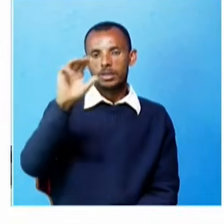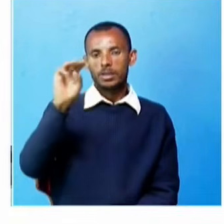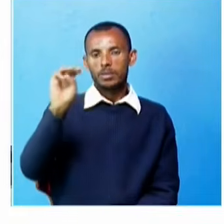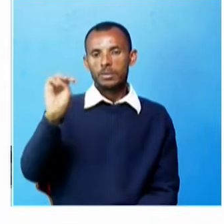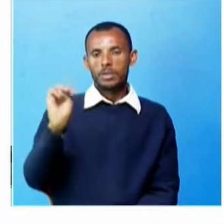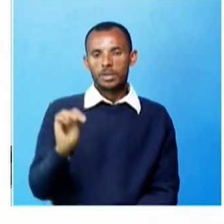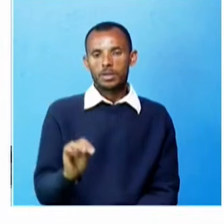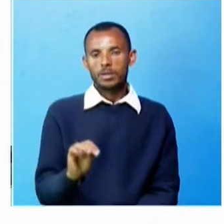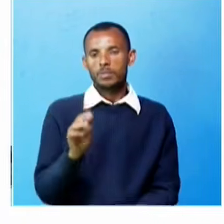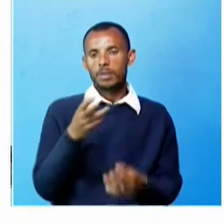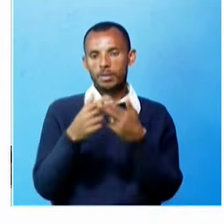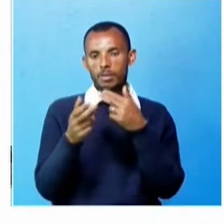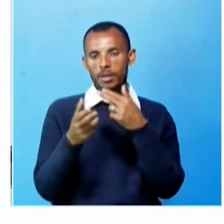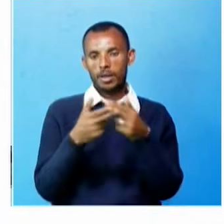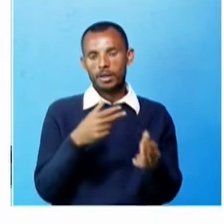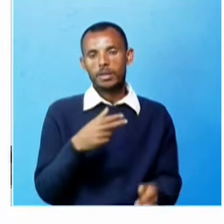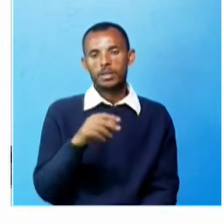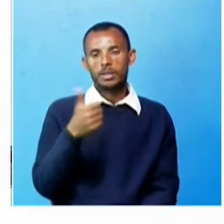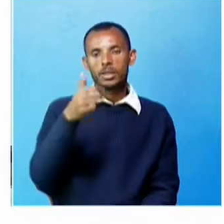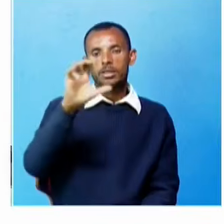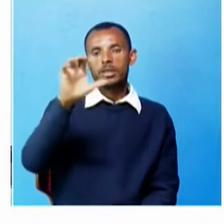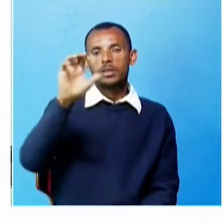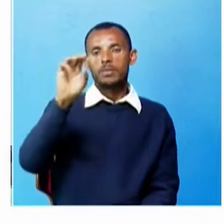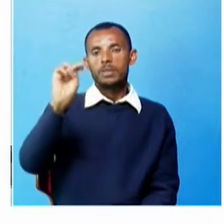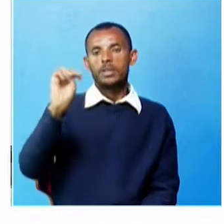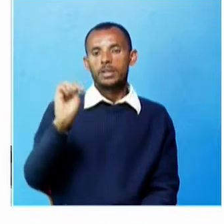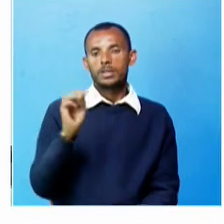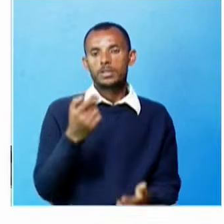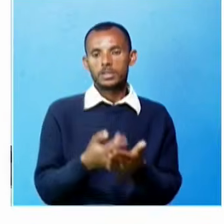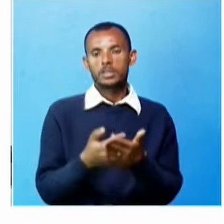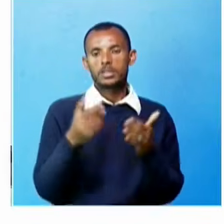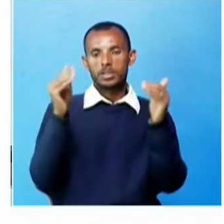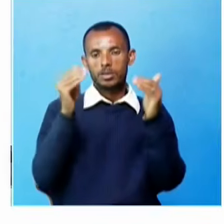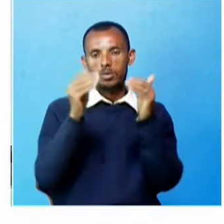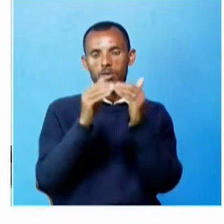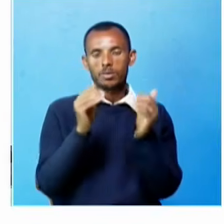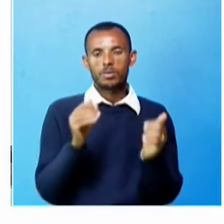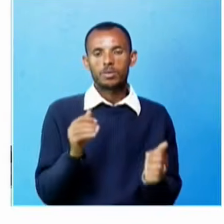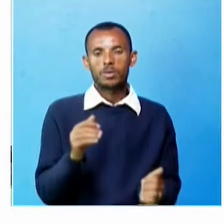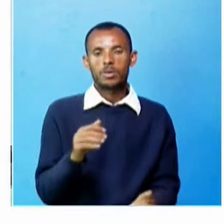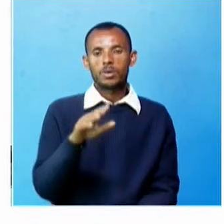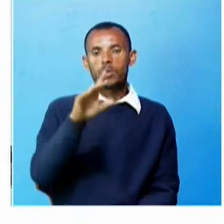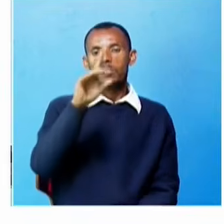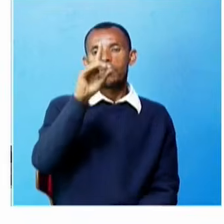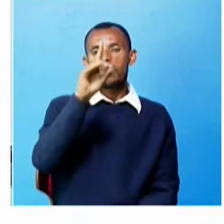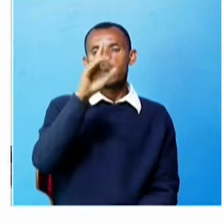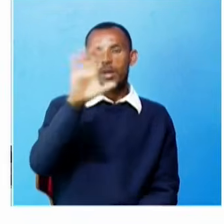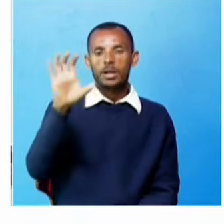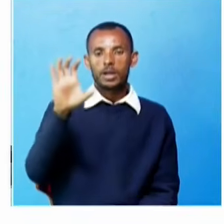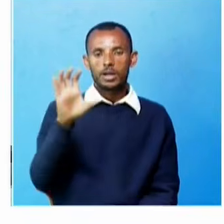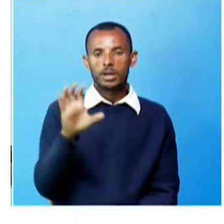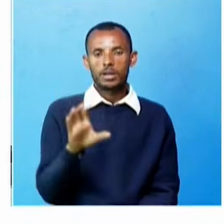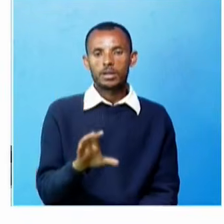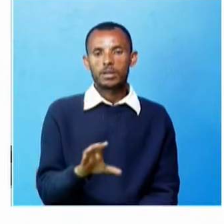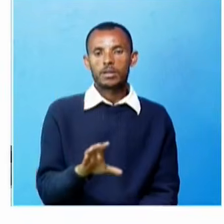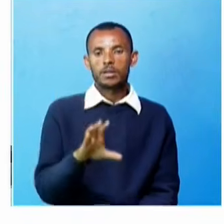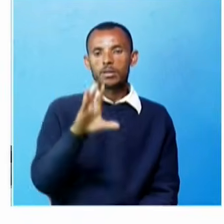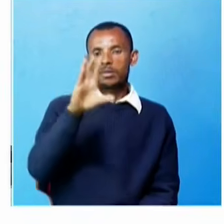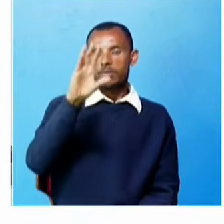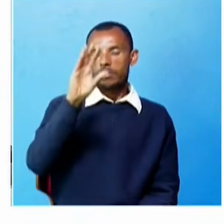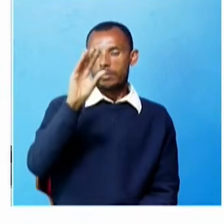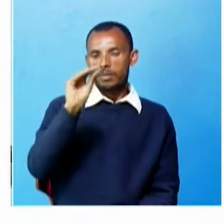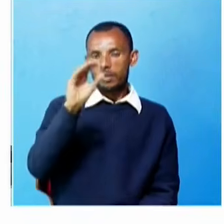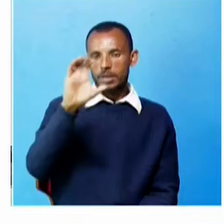centimeter. We multiply it by 10 centimeter. So this product gives us 150 centimeter